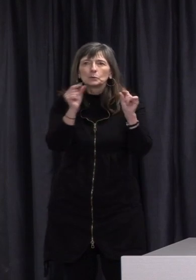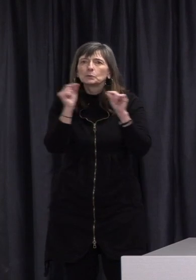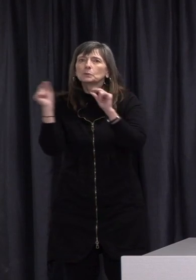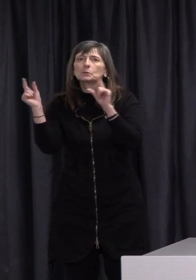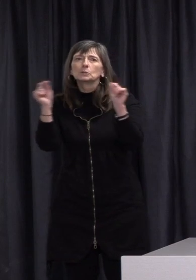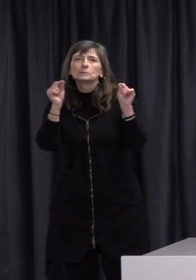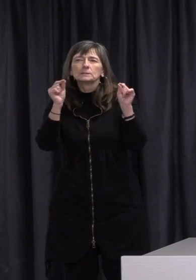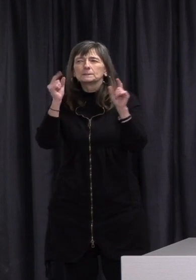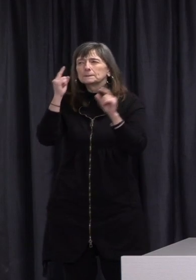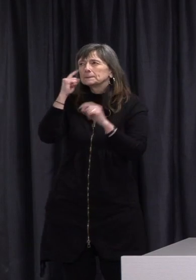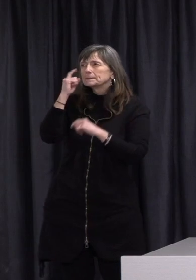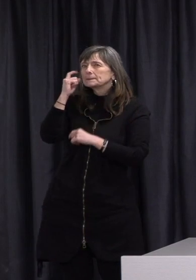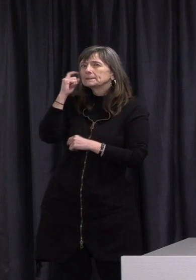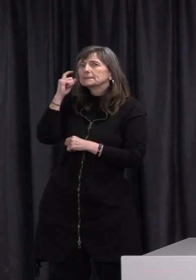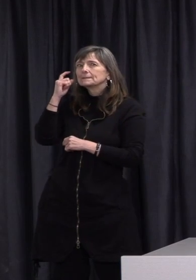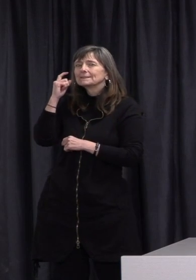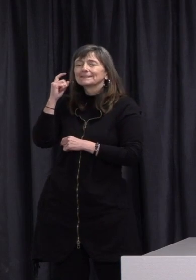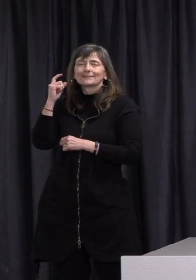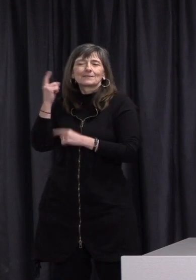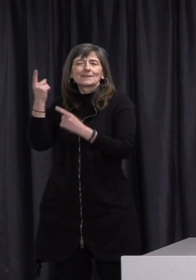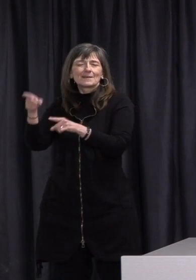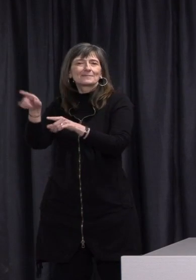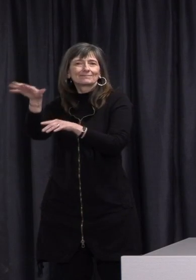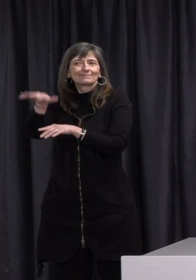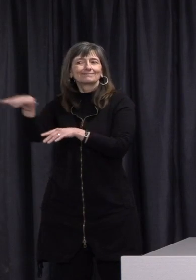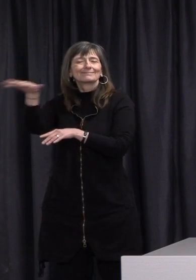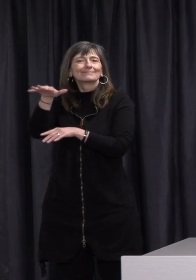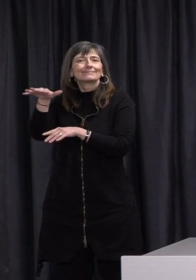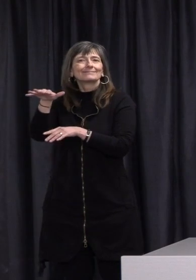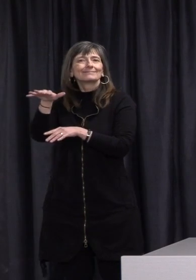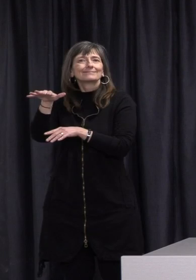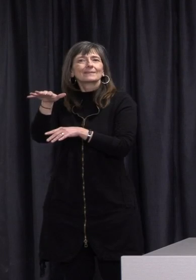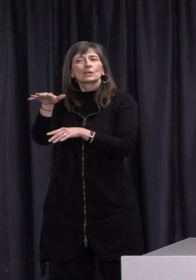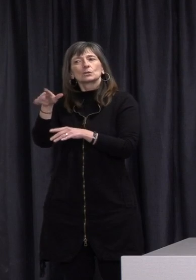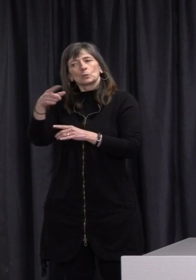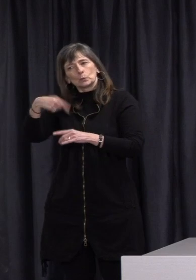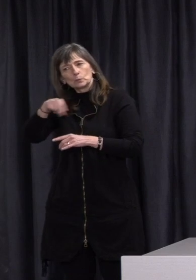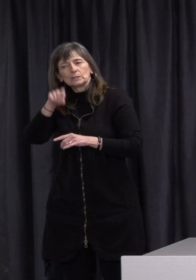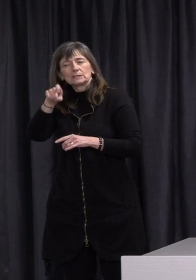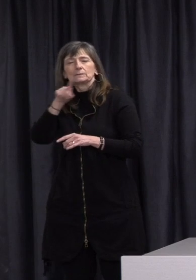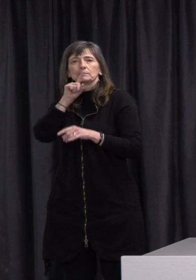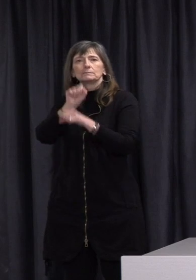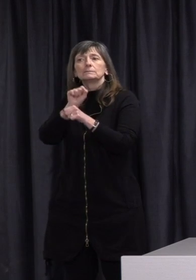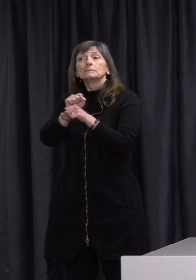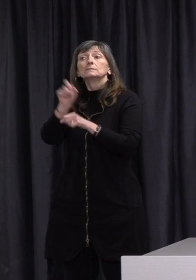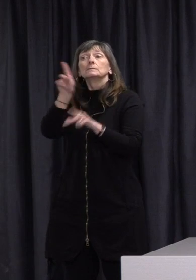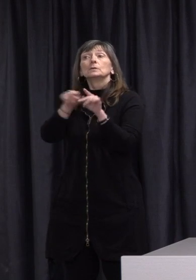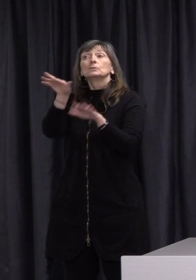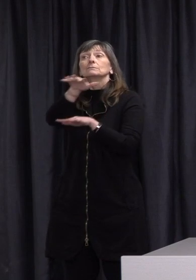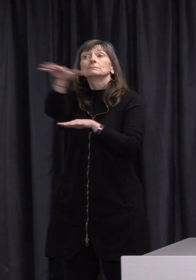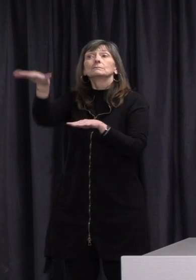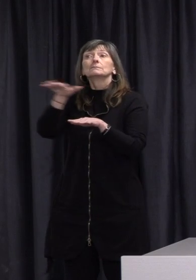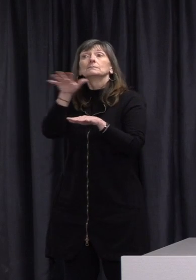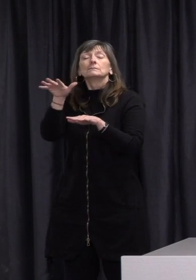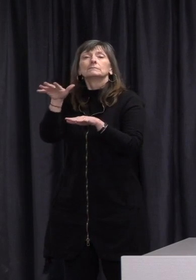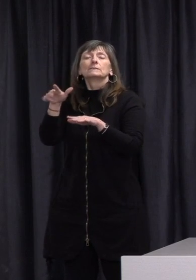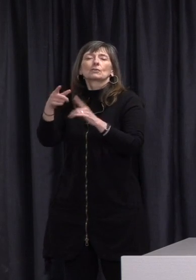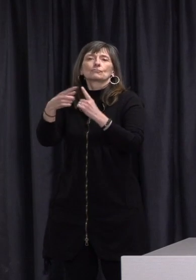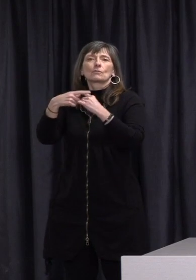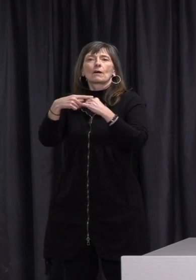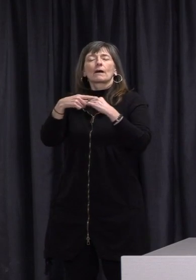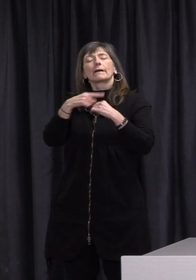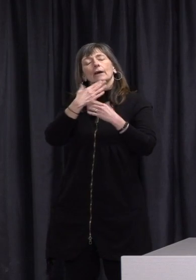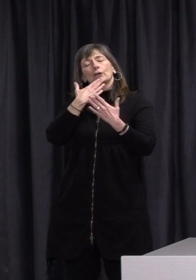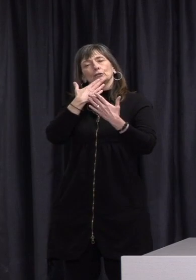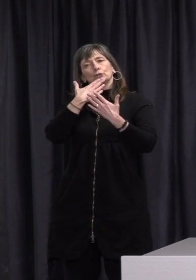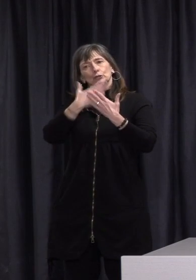is imperative that we get the right information out there and that people learn to rely on trusted, credible sources about COVID-19. And